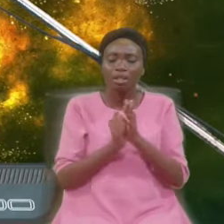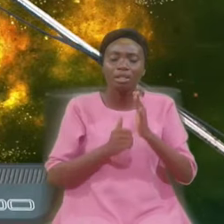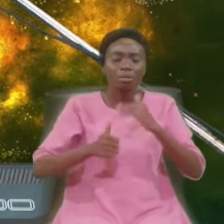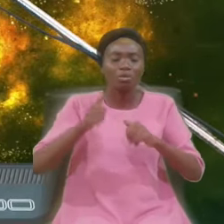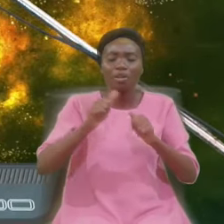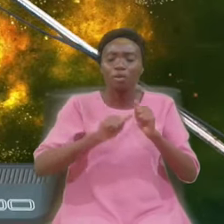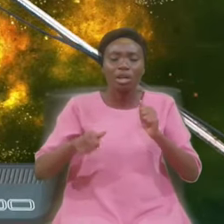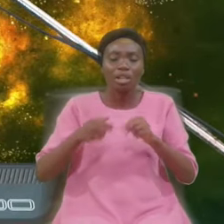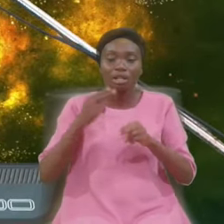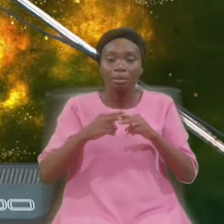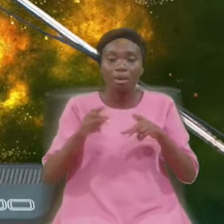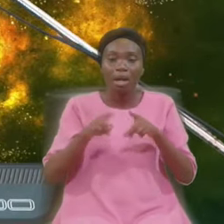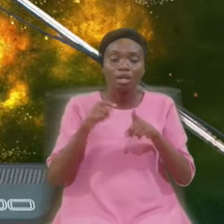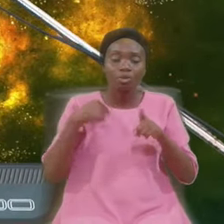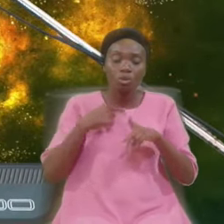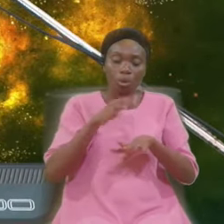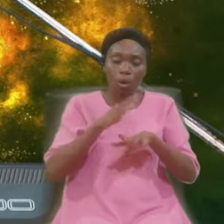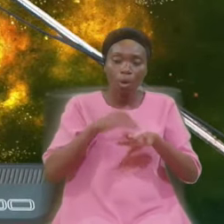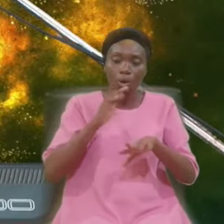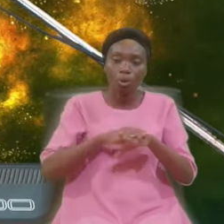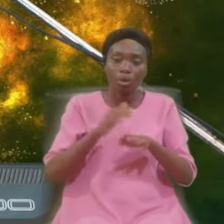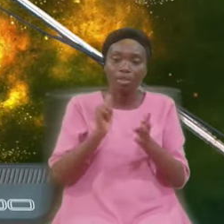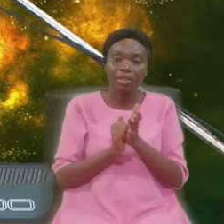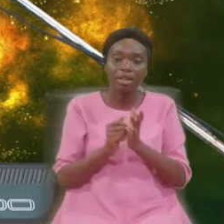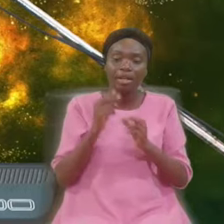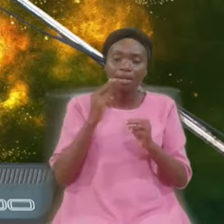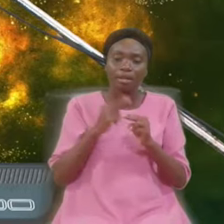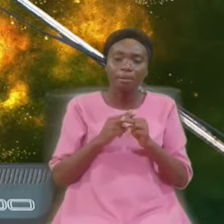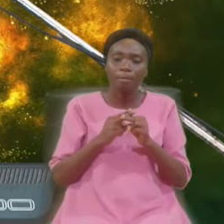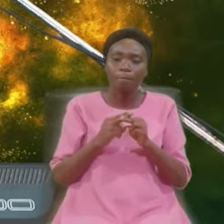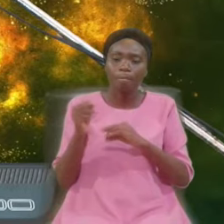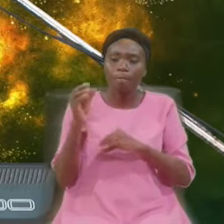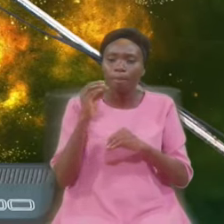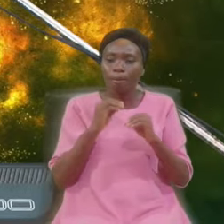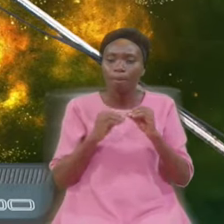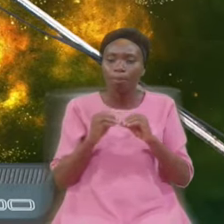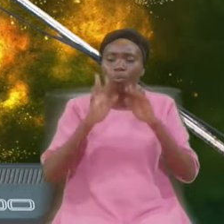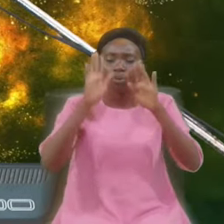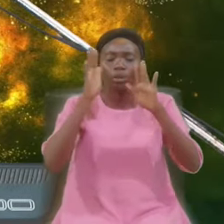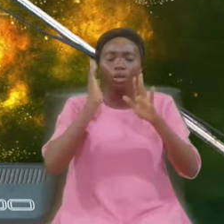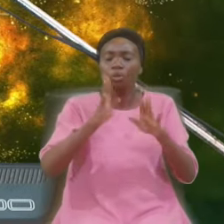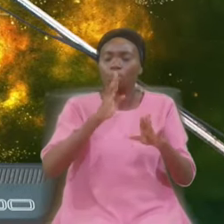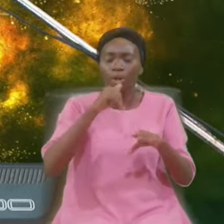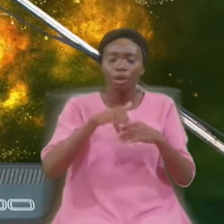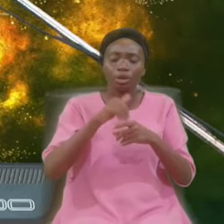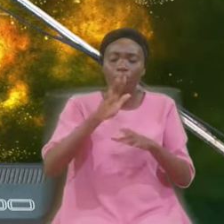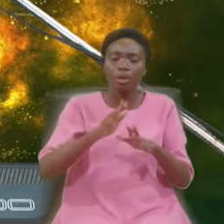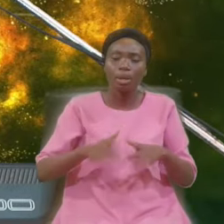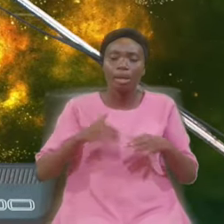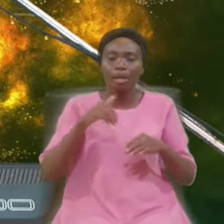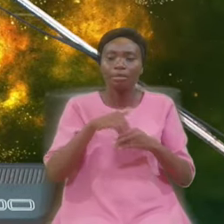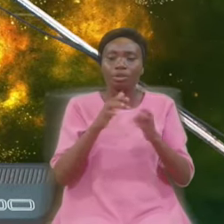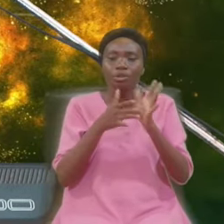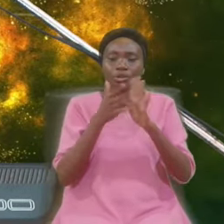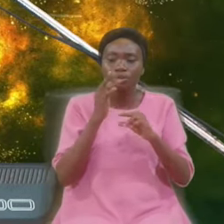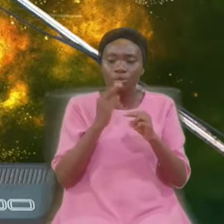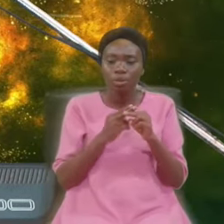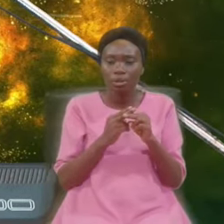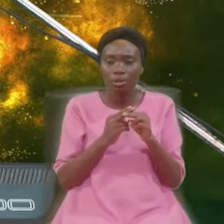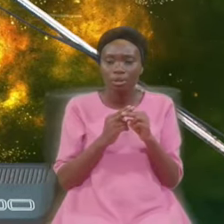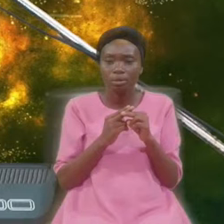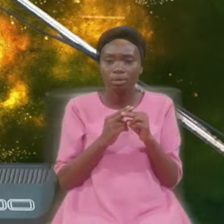And as you call on that name tonight, oh, wonders will flow into your life in Jesus' name.